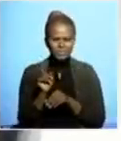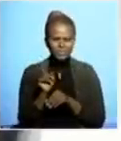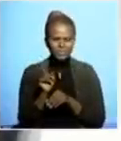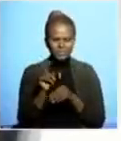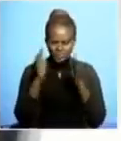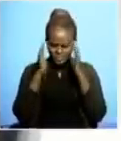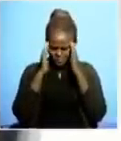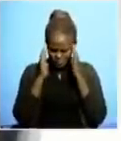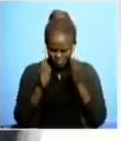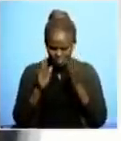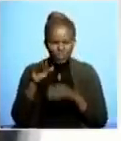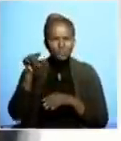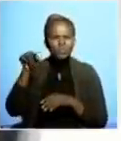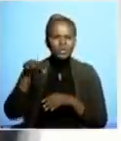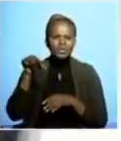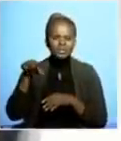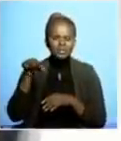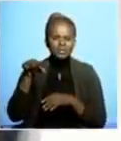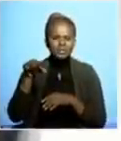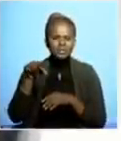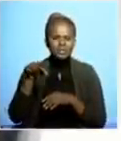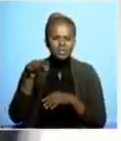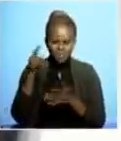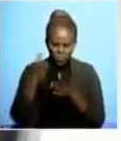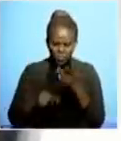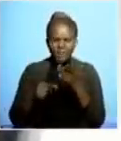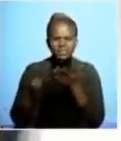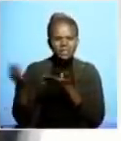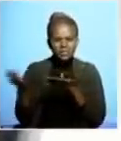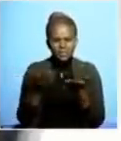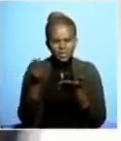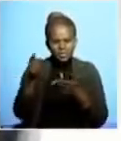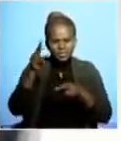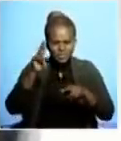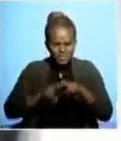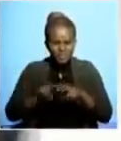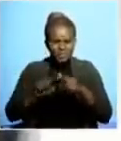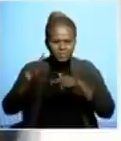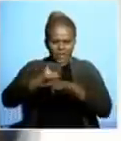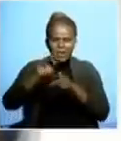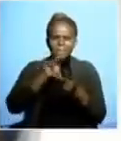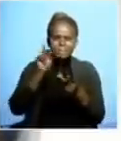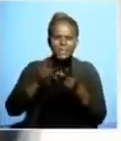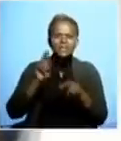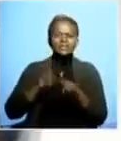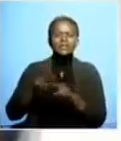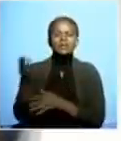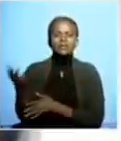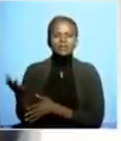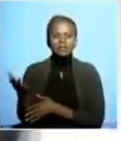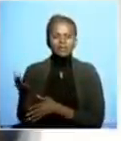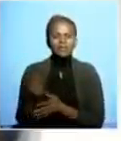Focus on the quality which brought you to sit today in that chair.